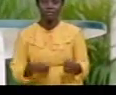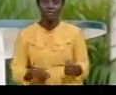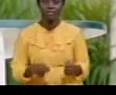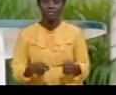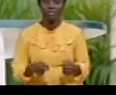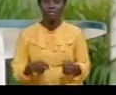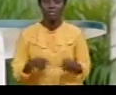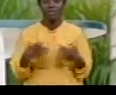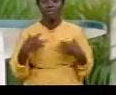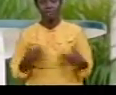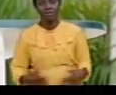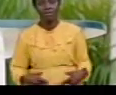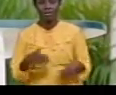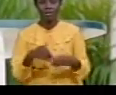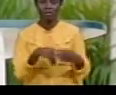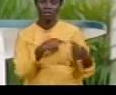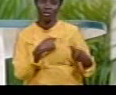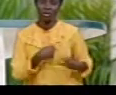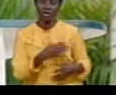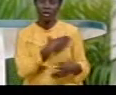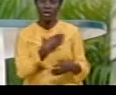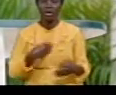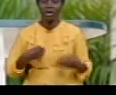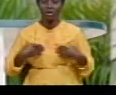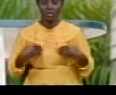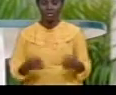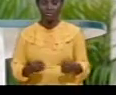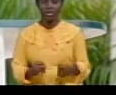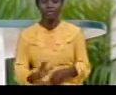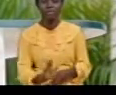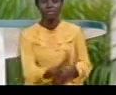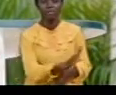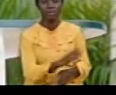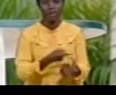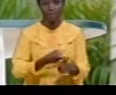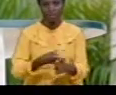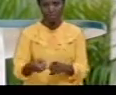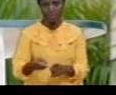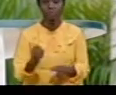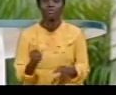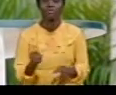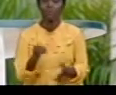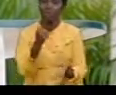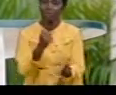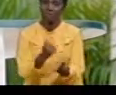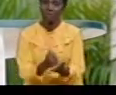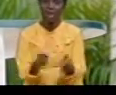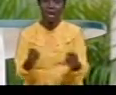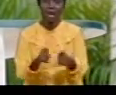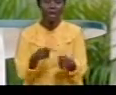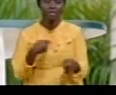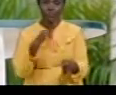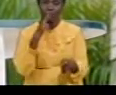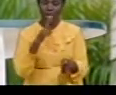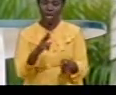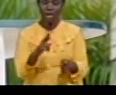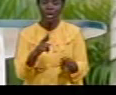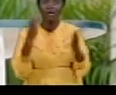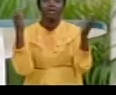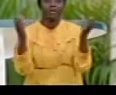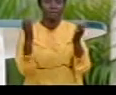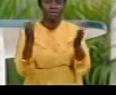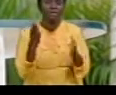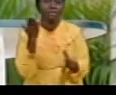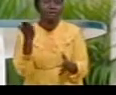up their wounds. Amen. As we are celebrating, there will be a release of God's power. Those